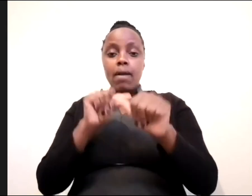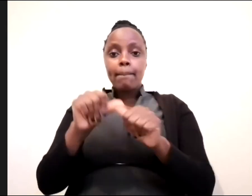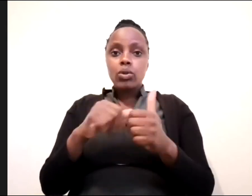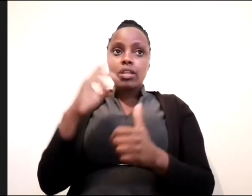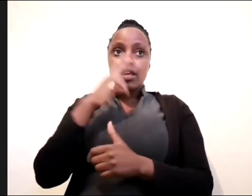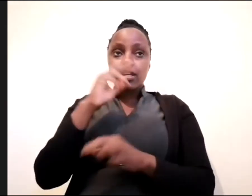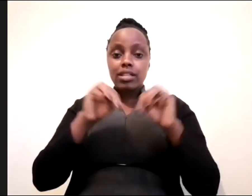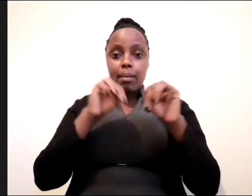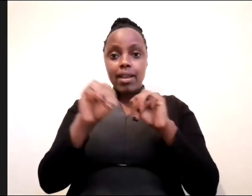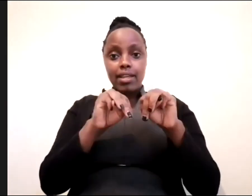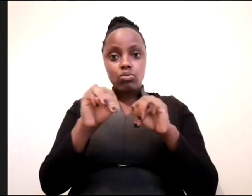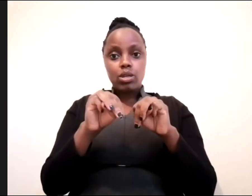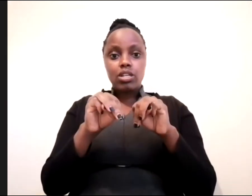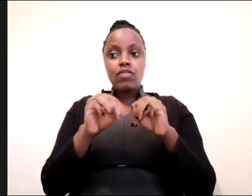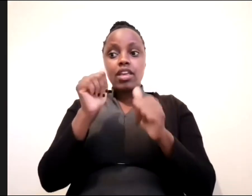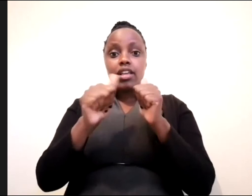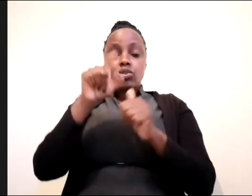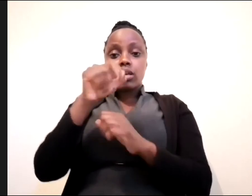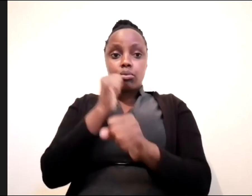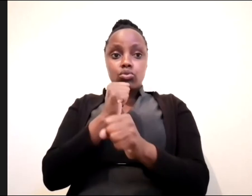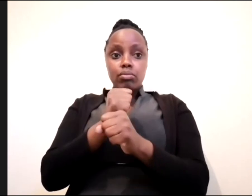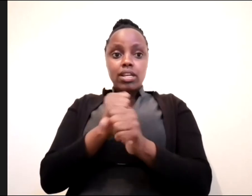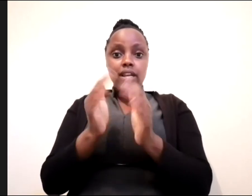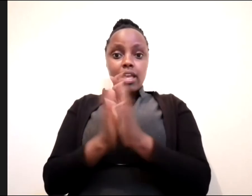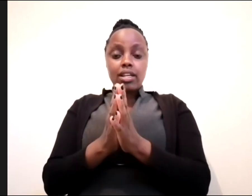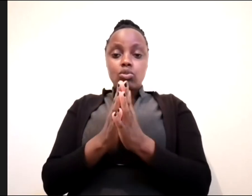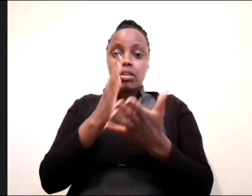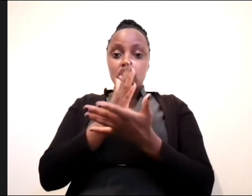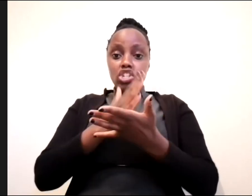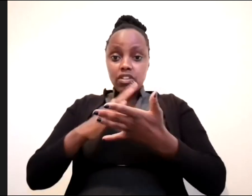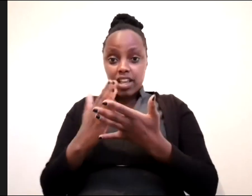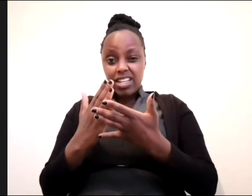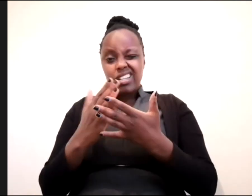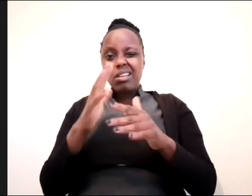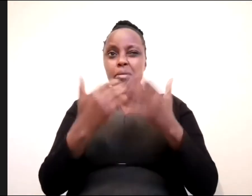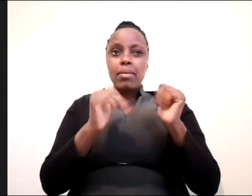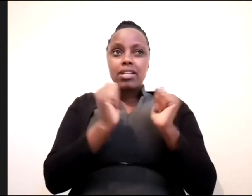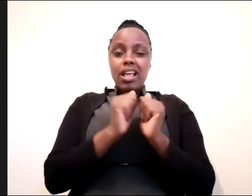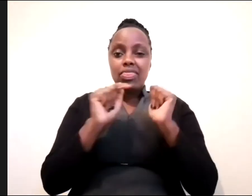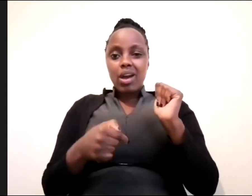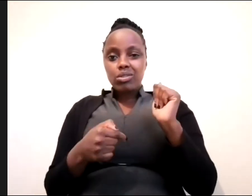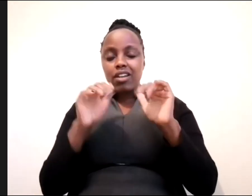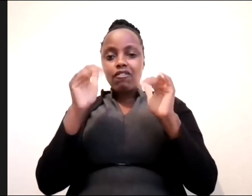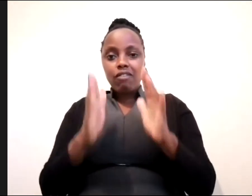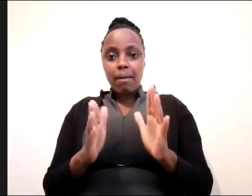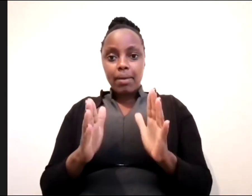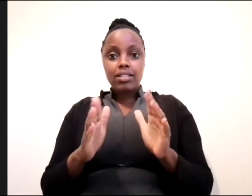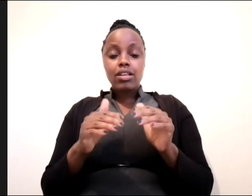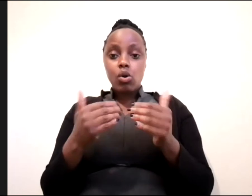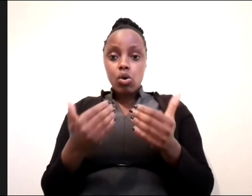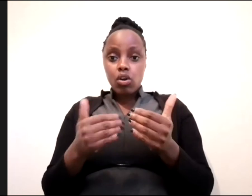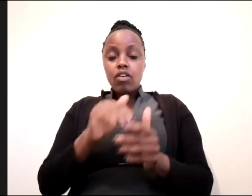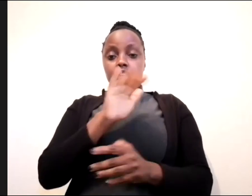management. If you divide it in, let's say, 10,000 farms in five groups